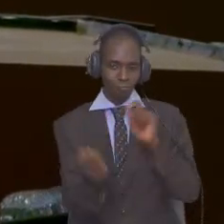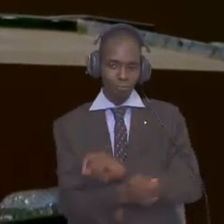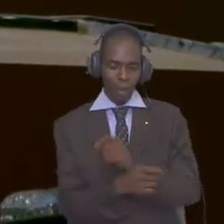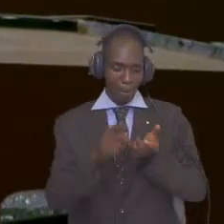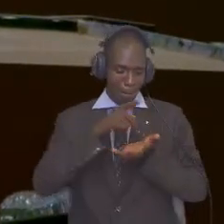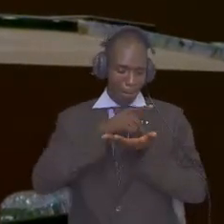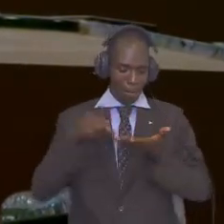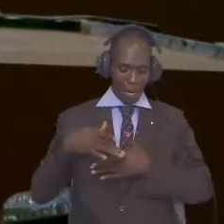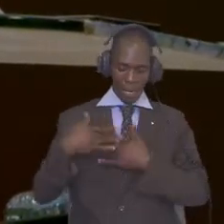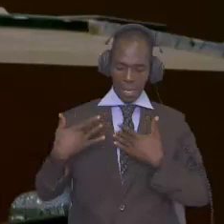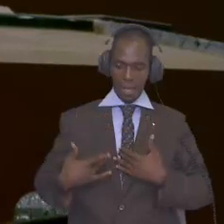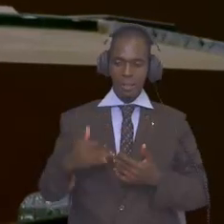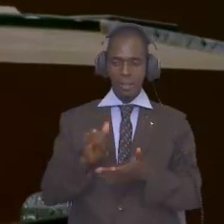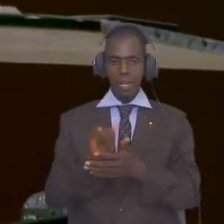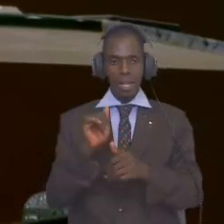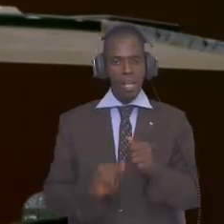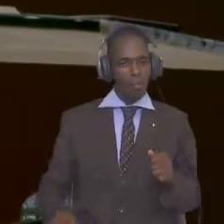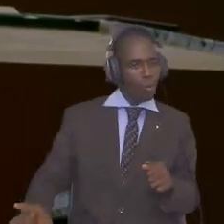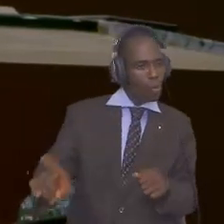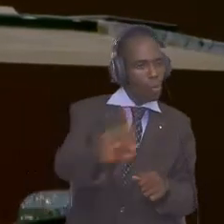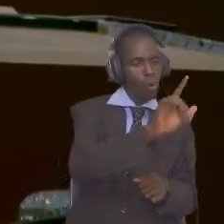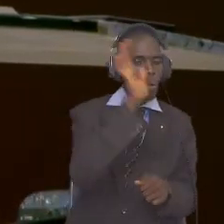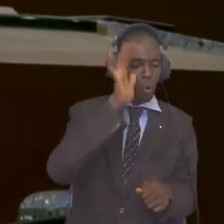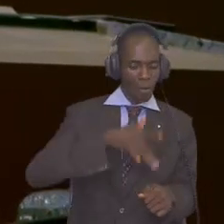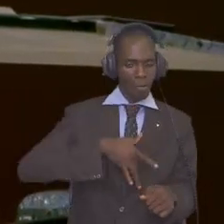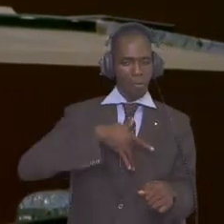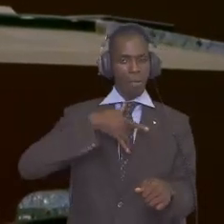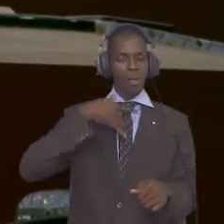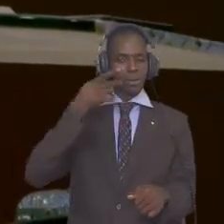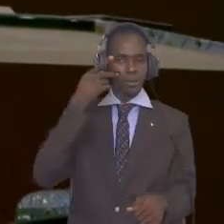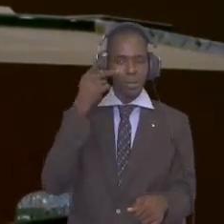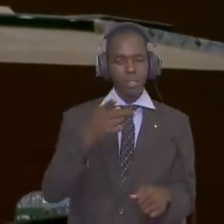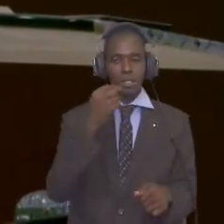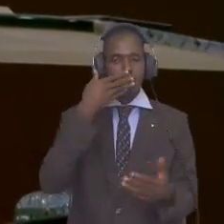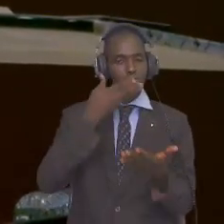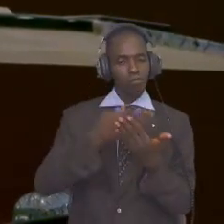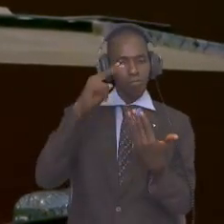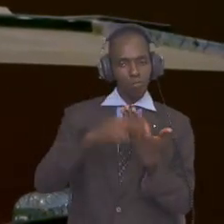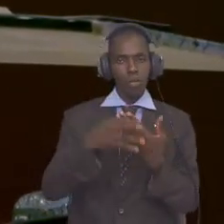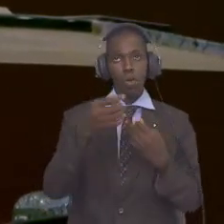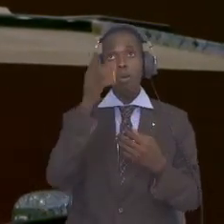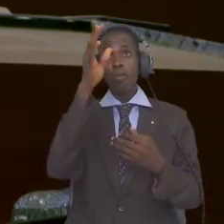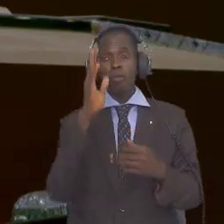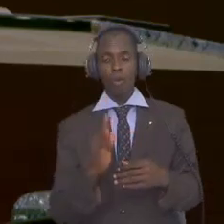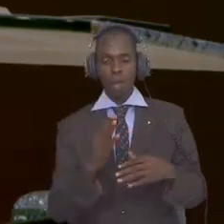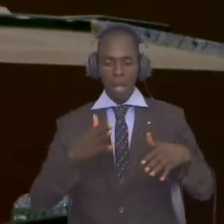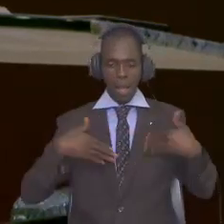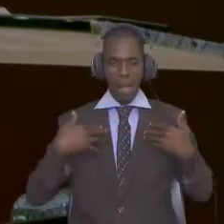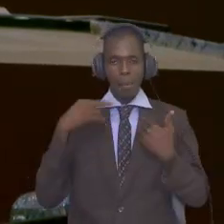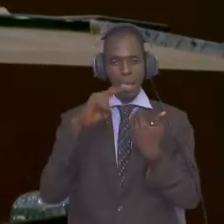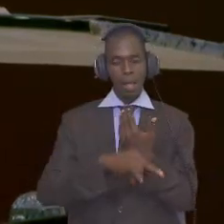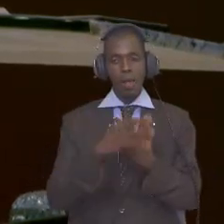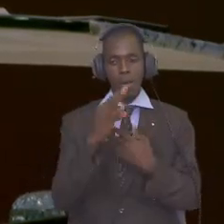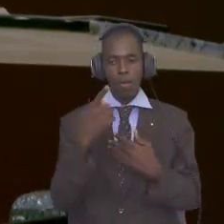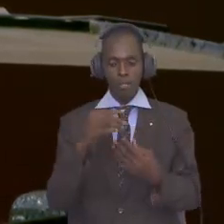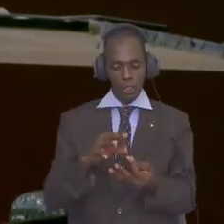that everybody will feel the goodness of God and the joy of the Lord and the happiness of the